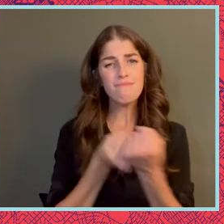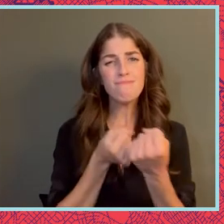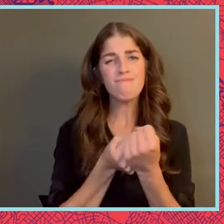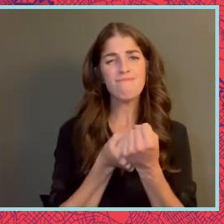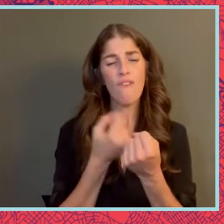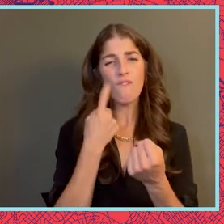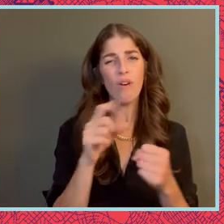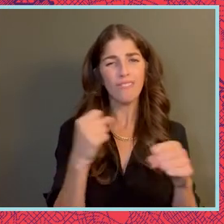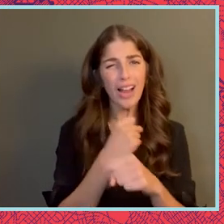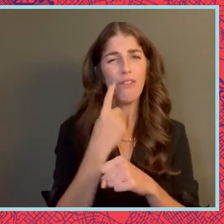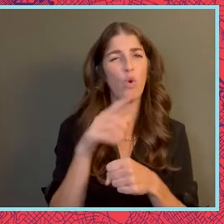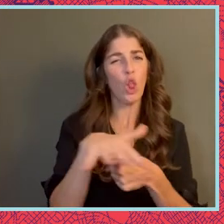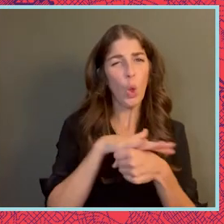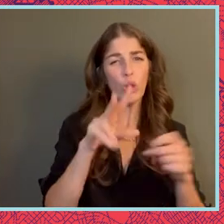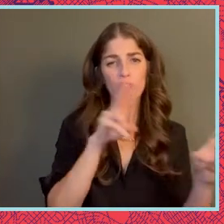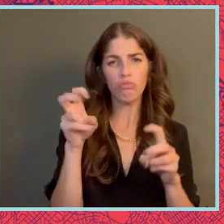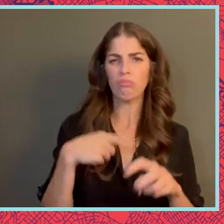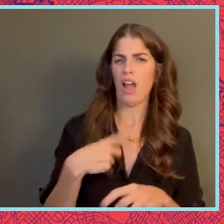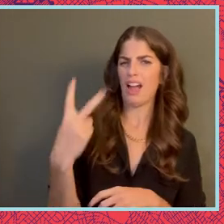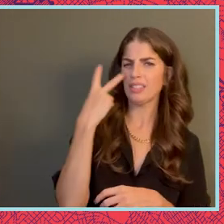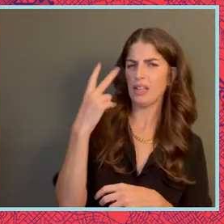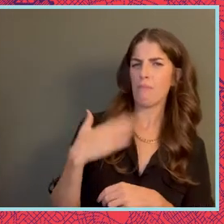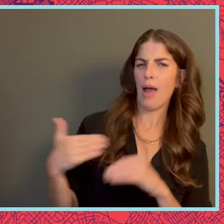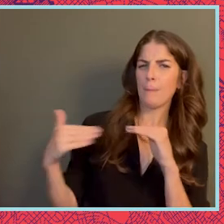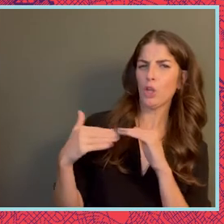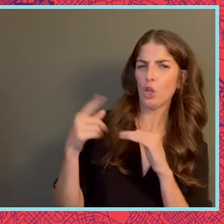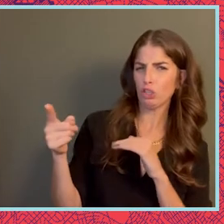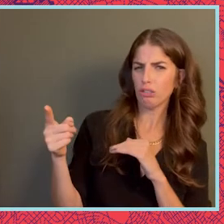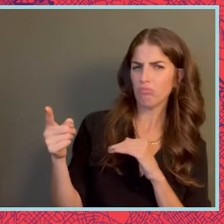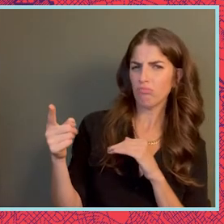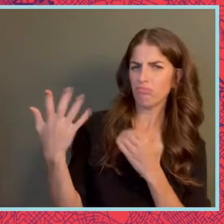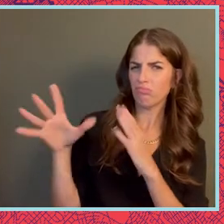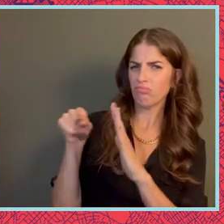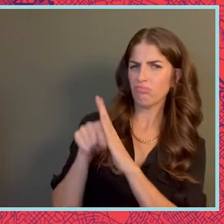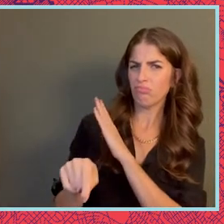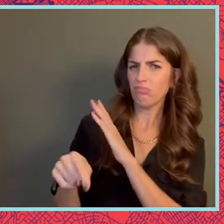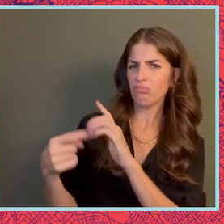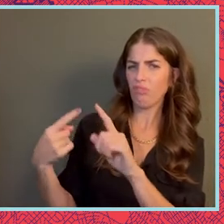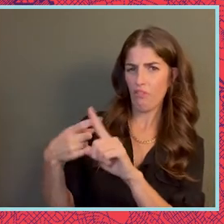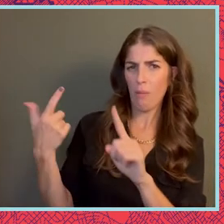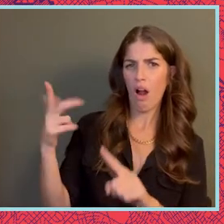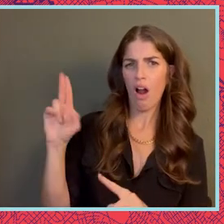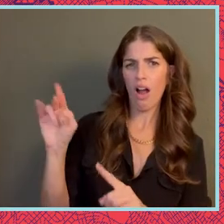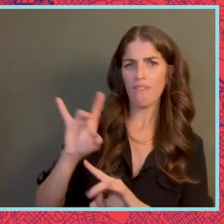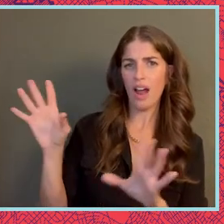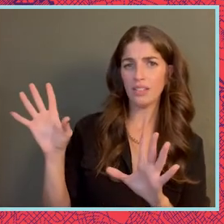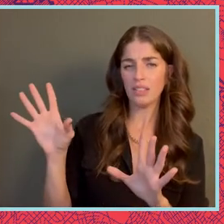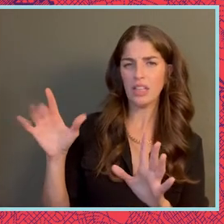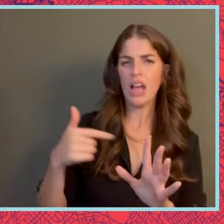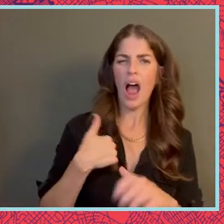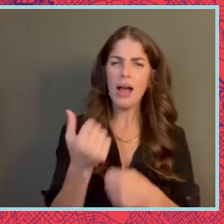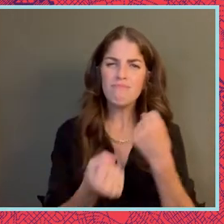for local issues. When I see my peers and people I went to school with get slain to gun violence,